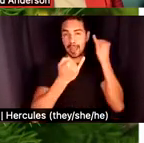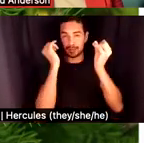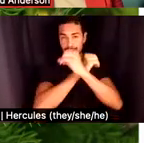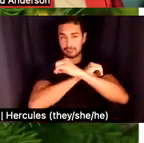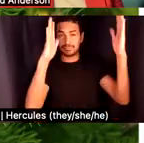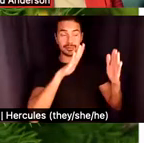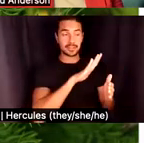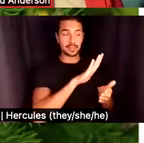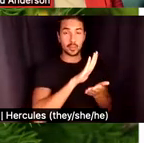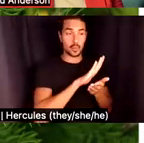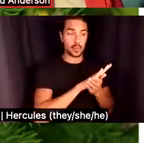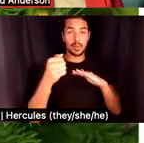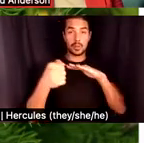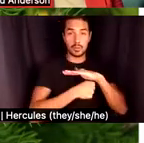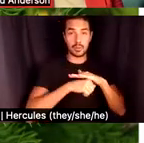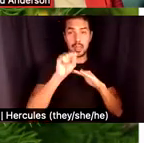down to now?